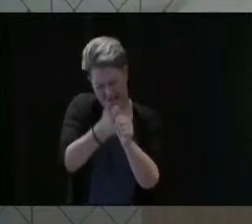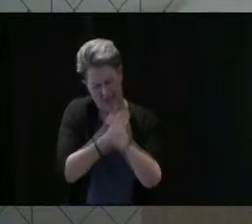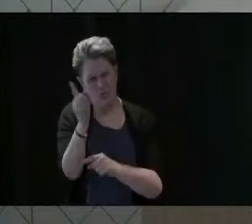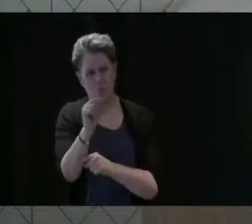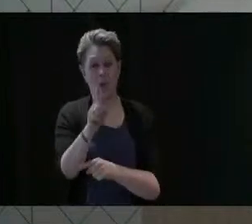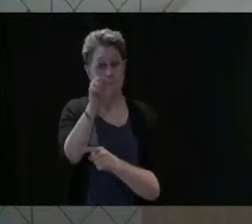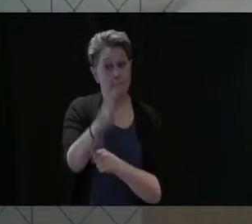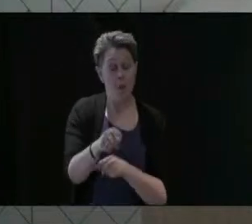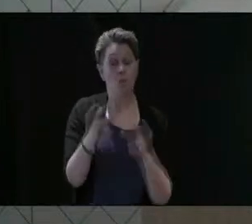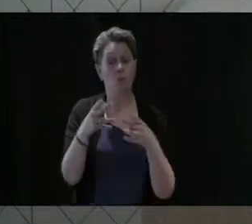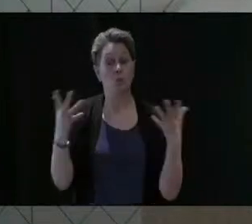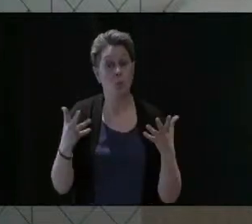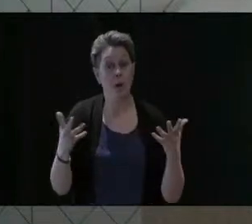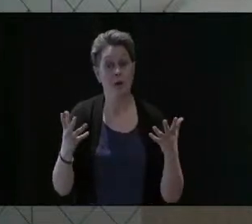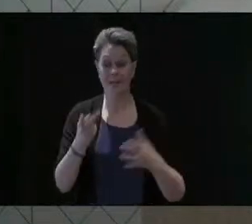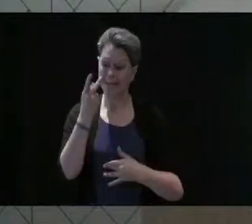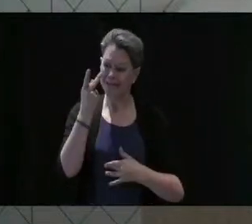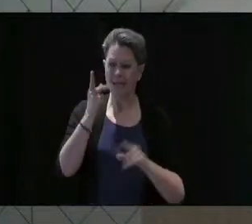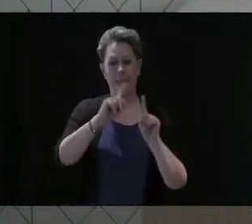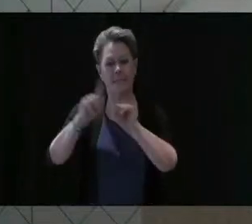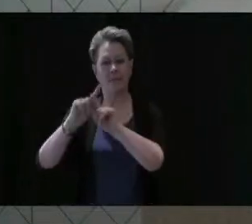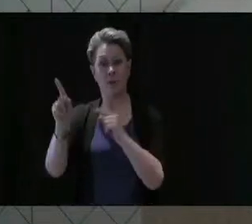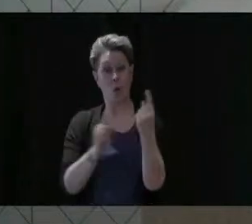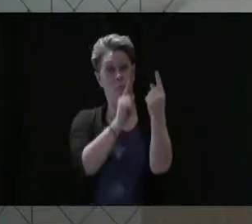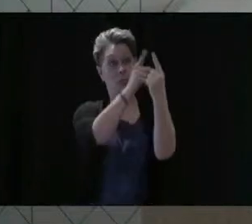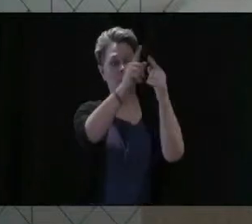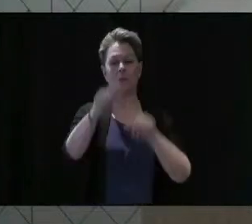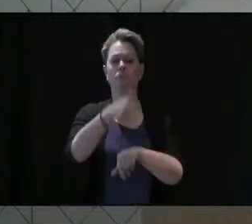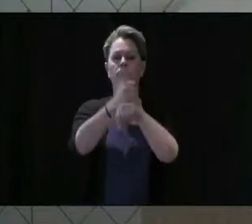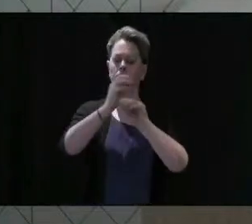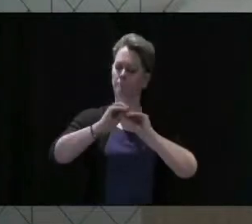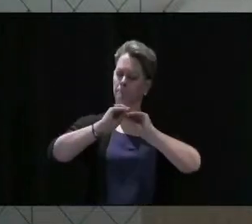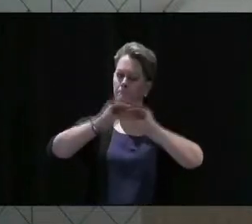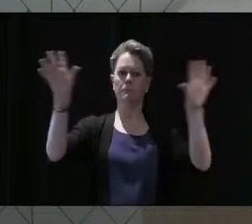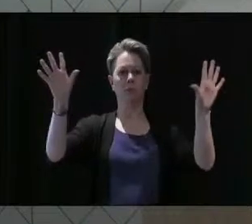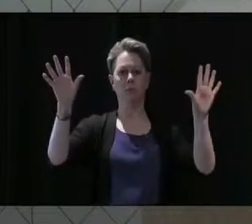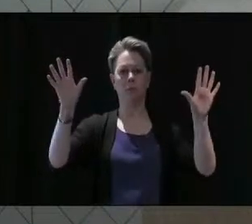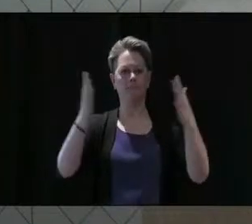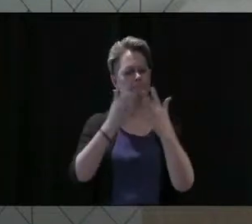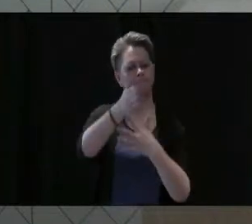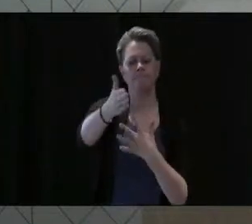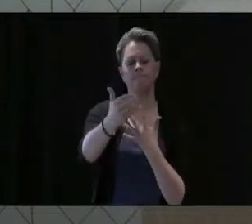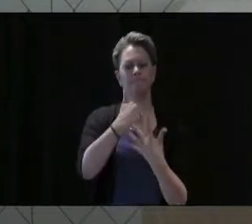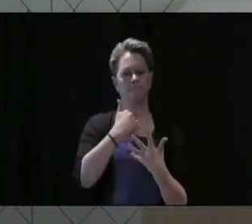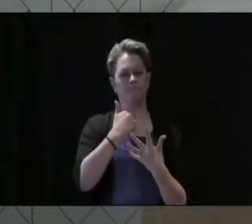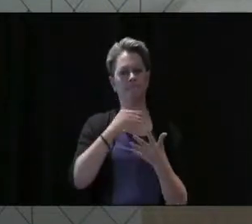to clear performance objectives and to a financial plan.